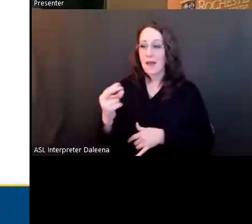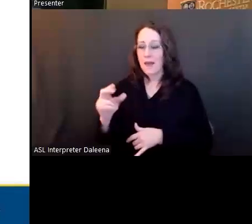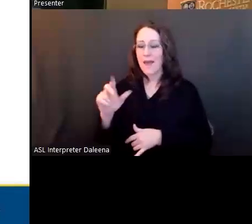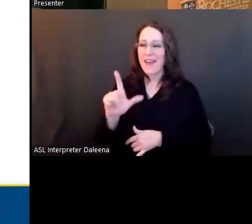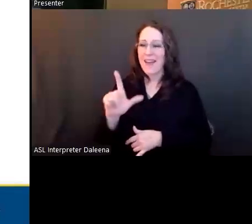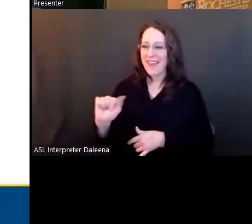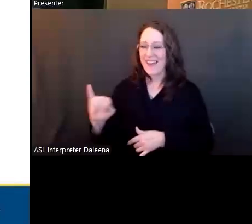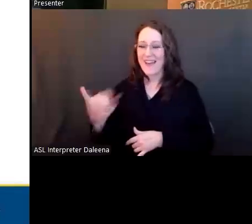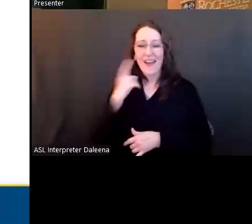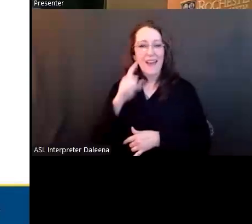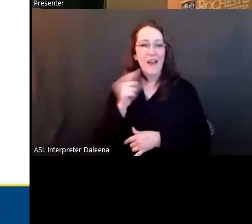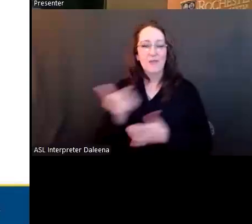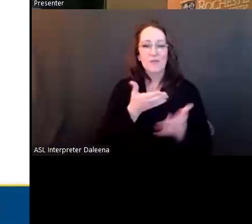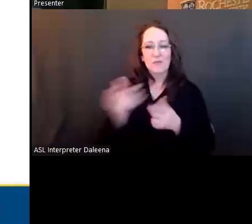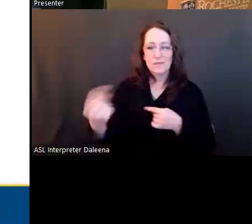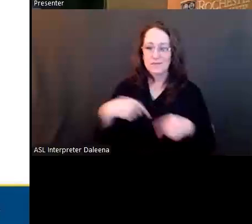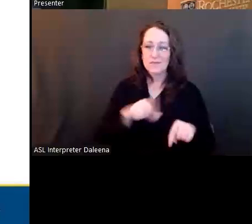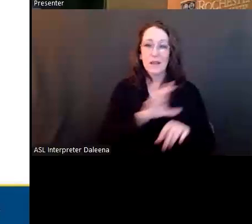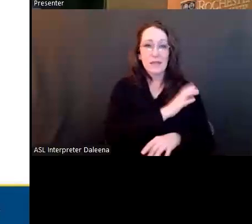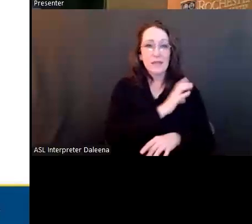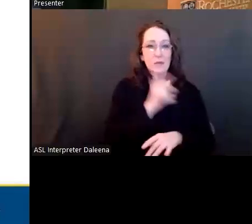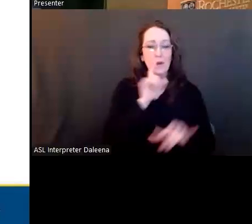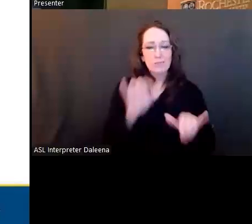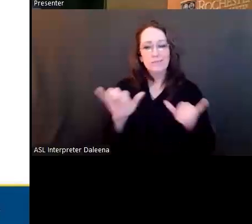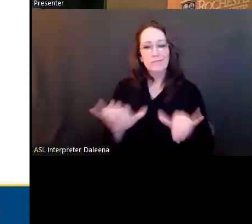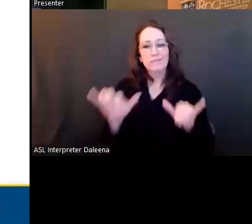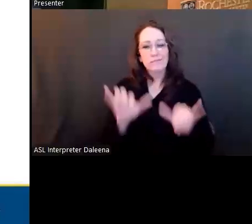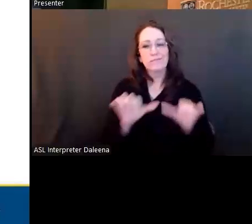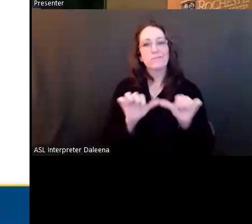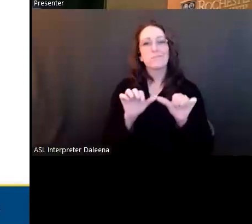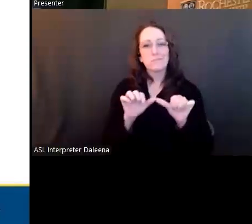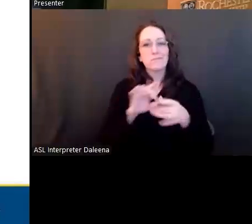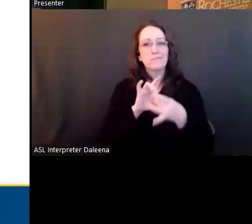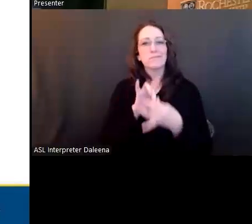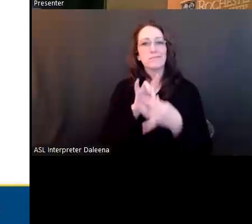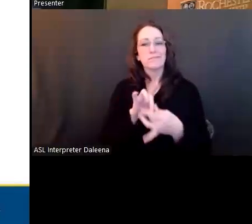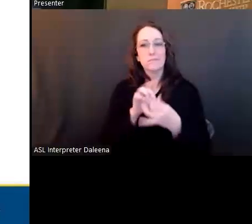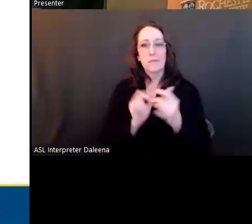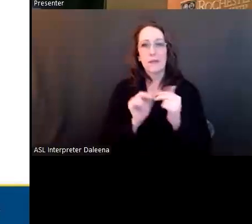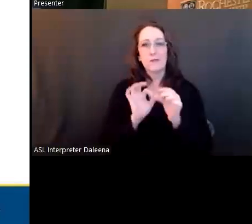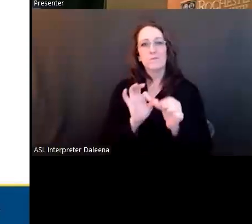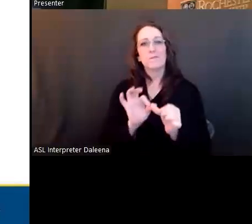when they're coming into the clinic just to help keep the consistency and continue building rapport.